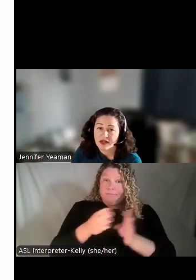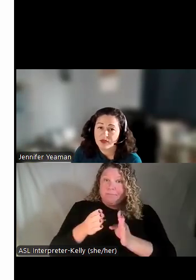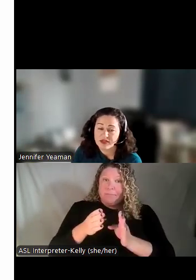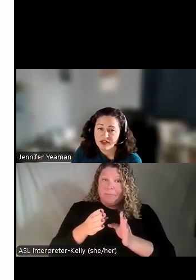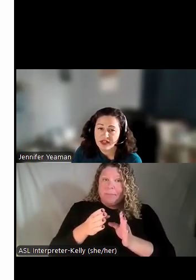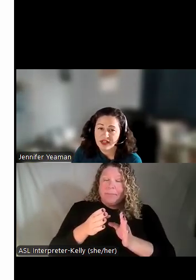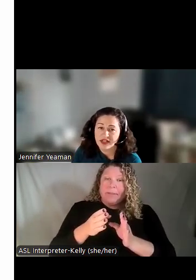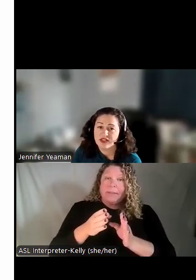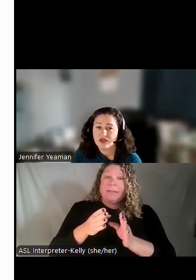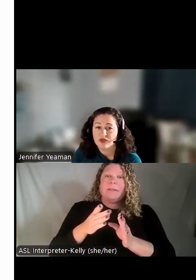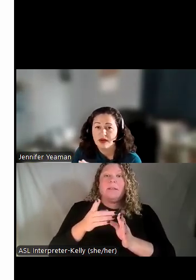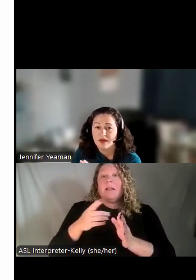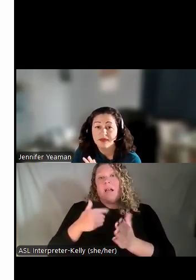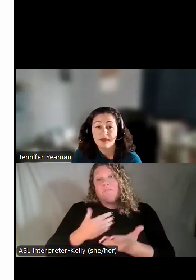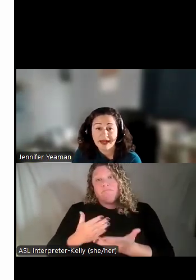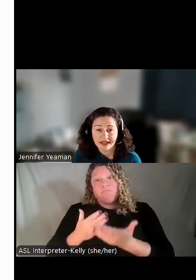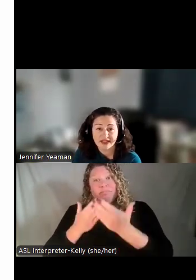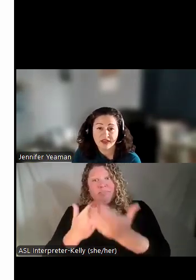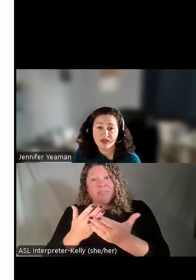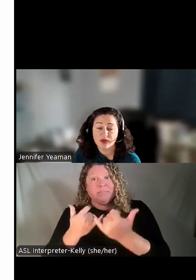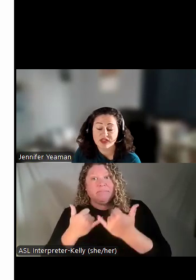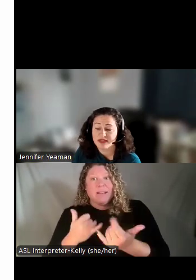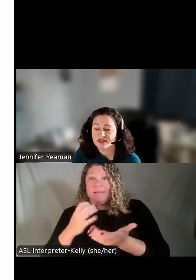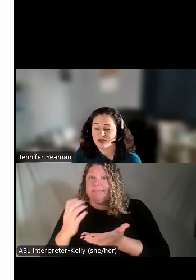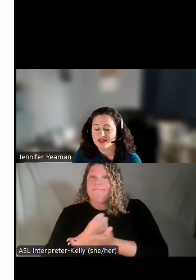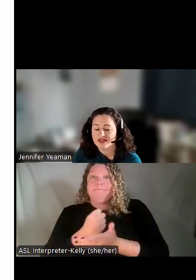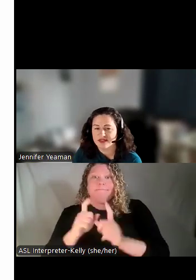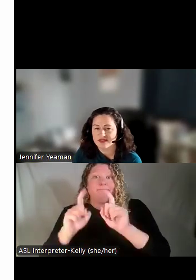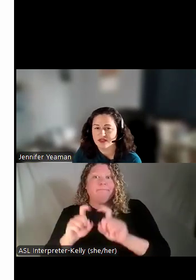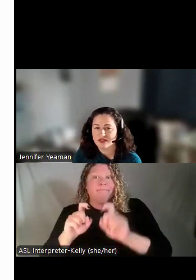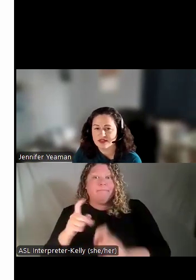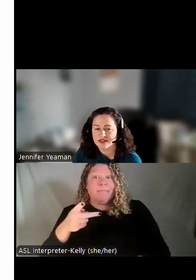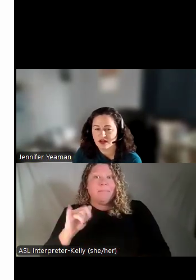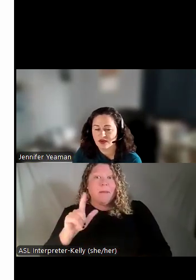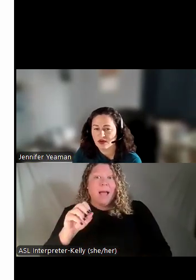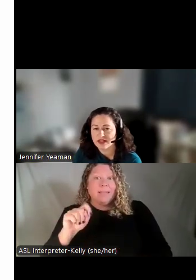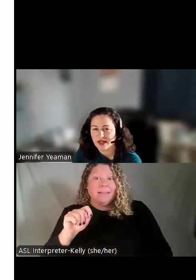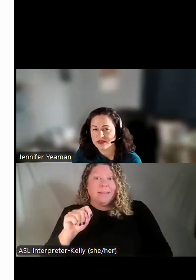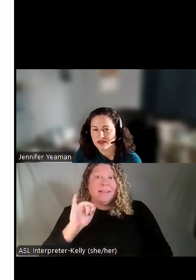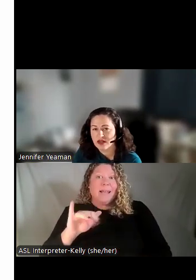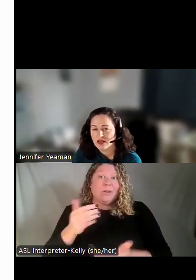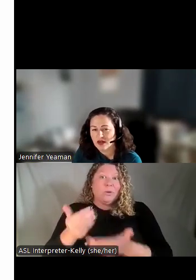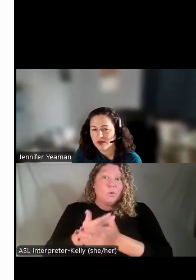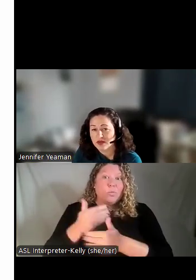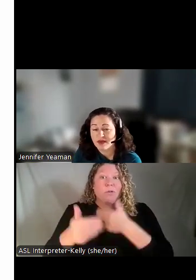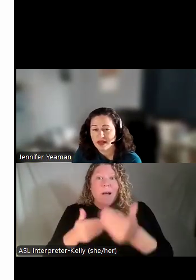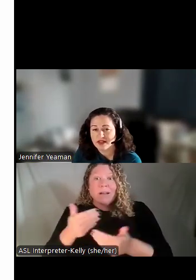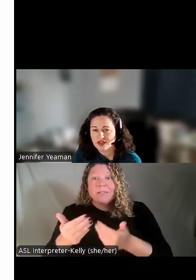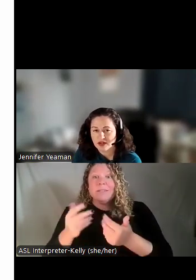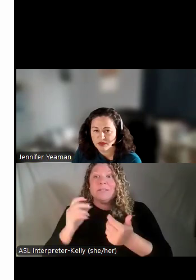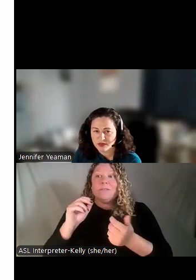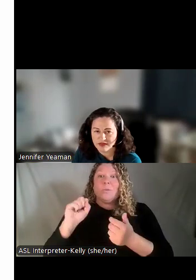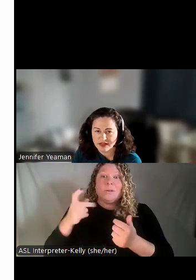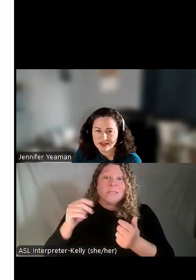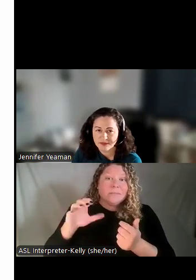is a great opportunity to pilot the new workspaces or processes. So this is a great time to use